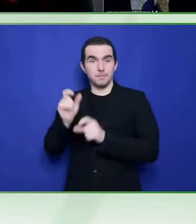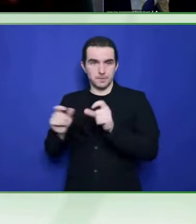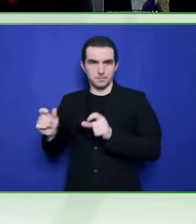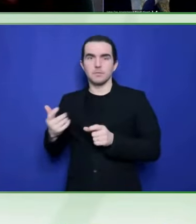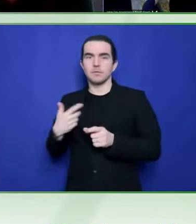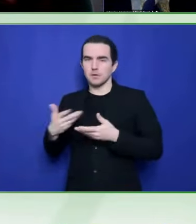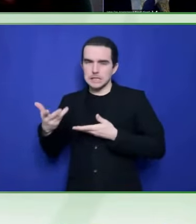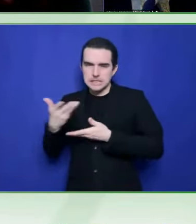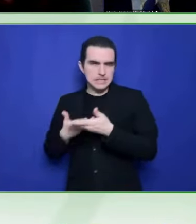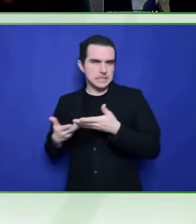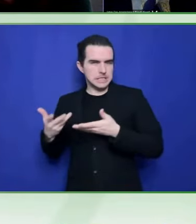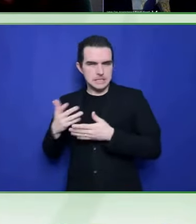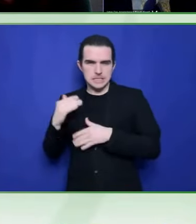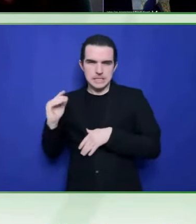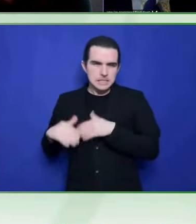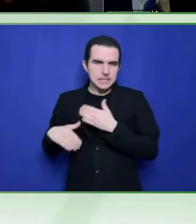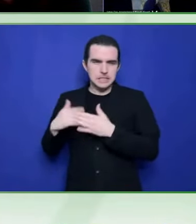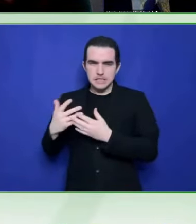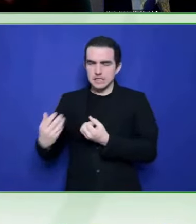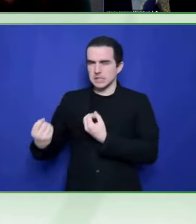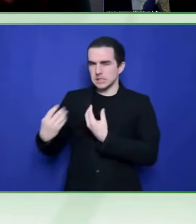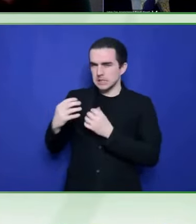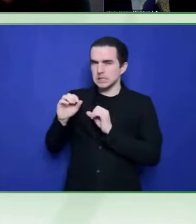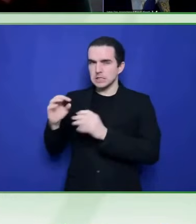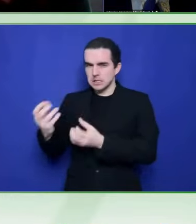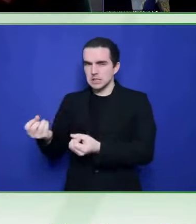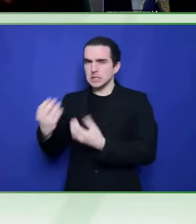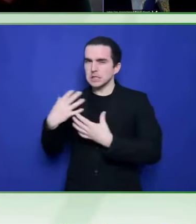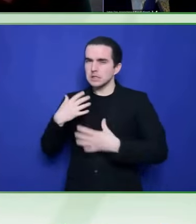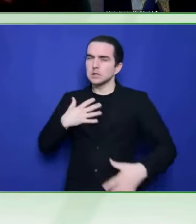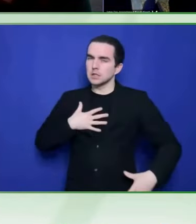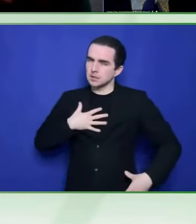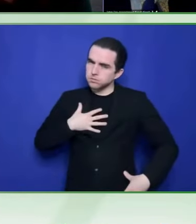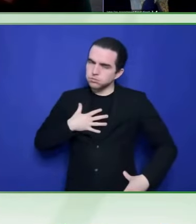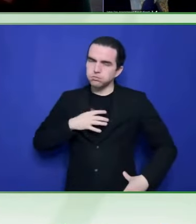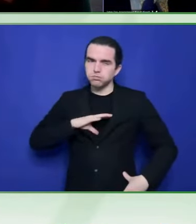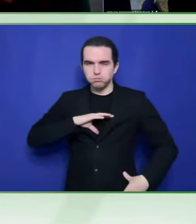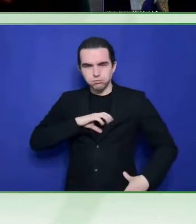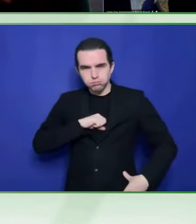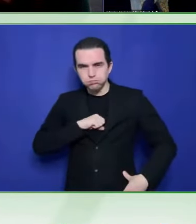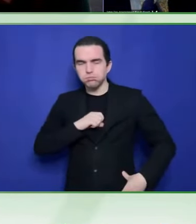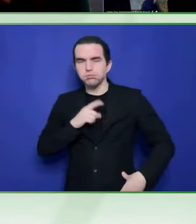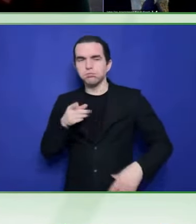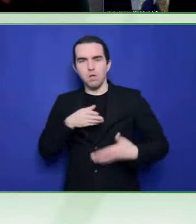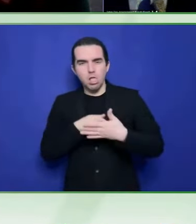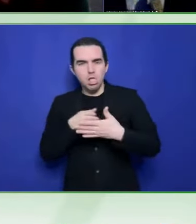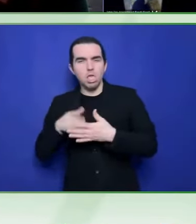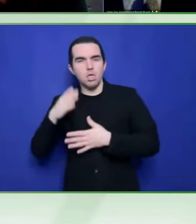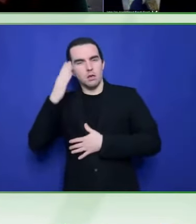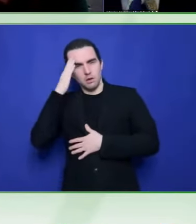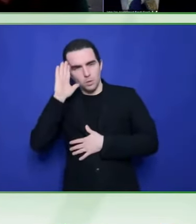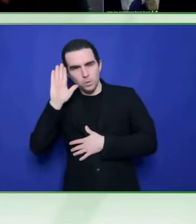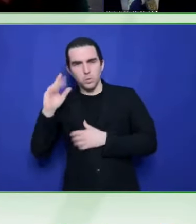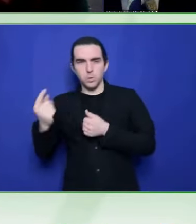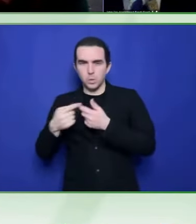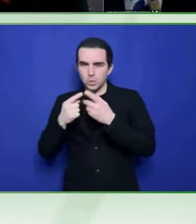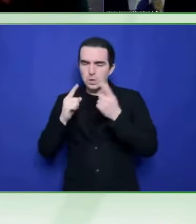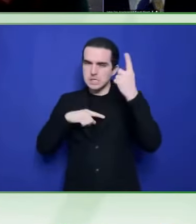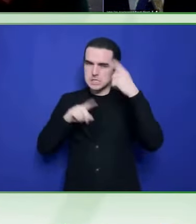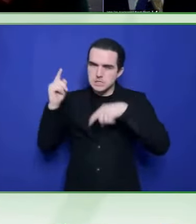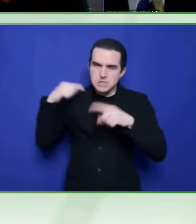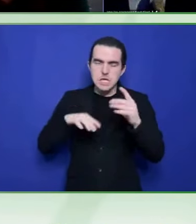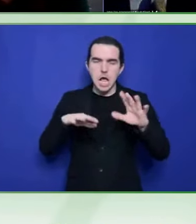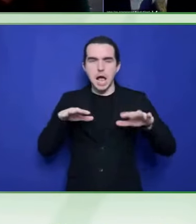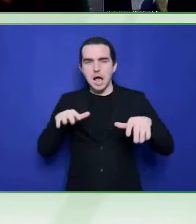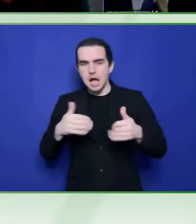keep improving this experience. This is a never-ending journey because we always have something more to do. So